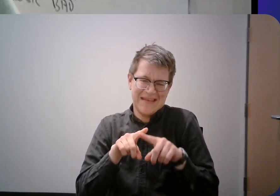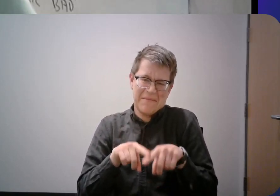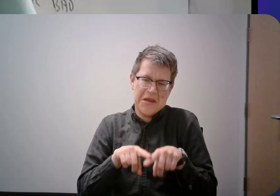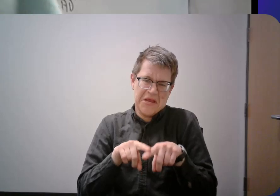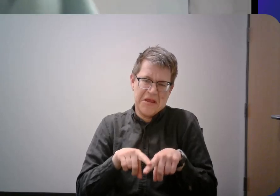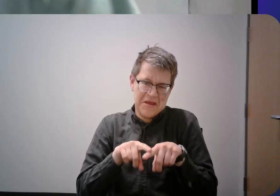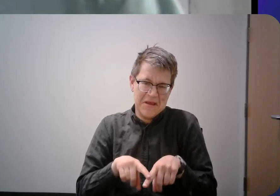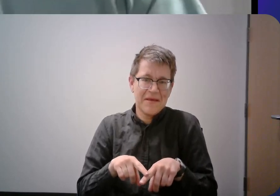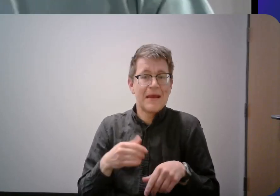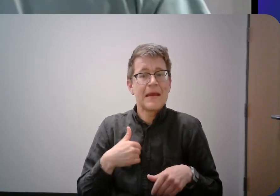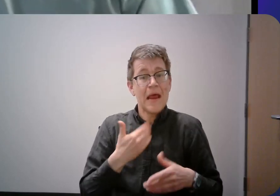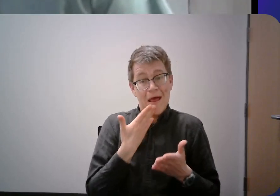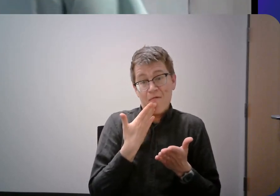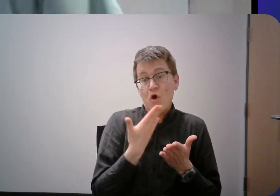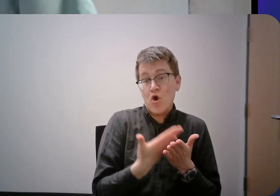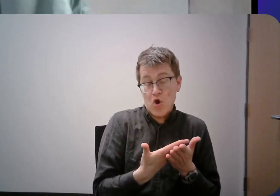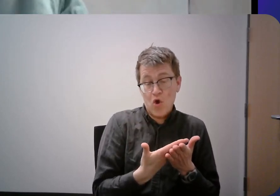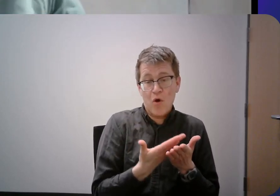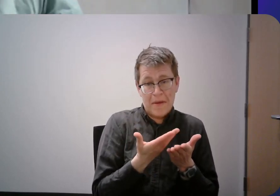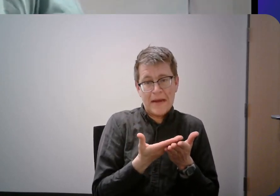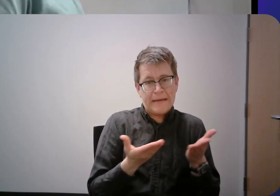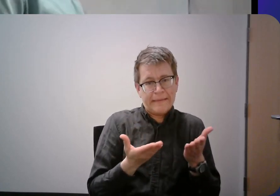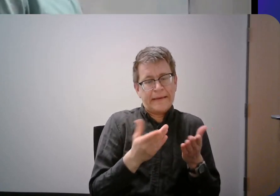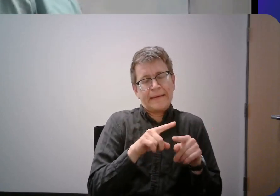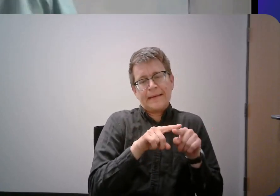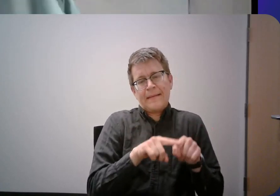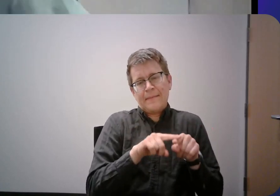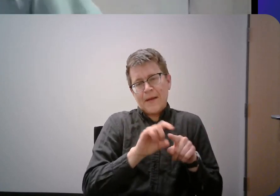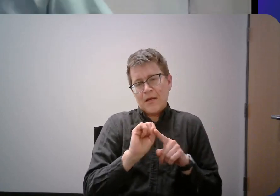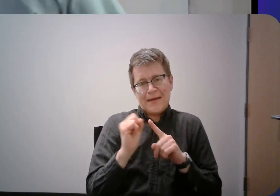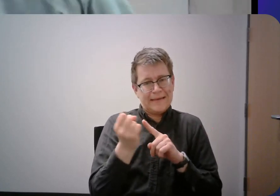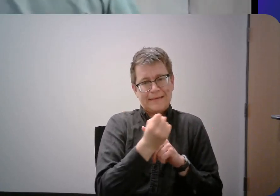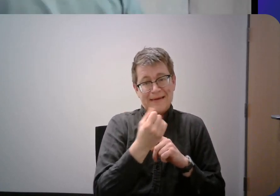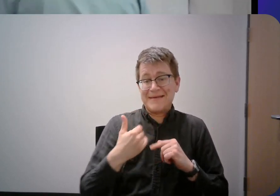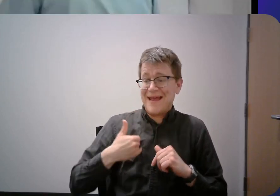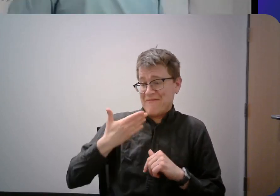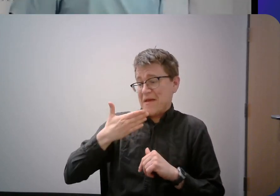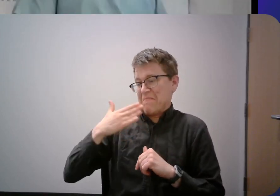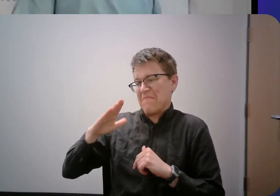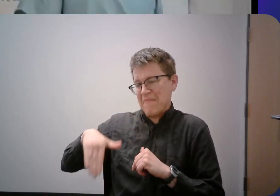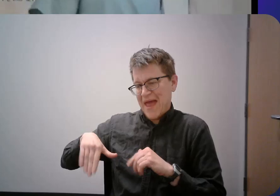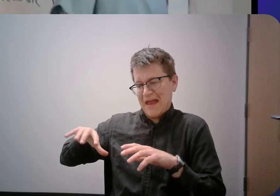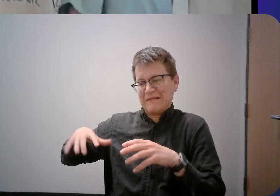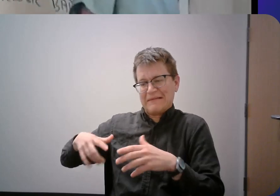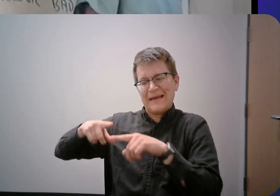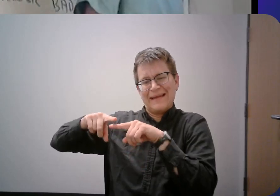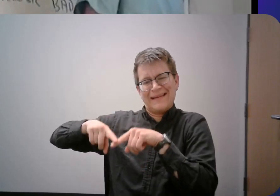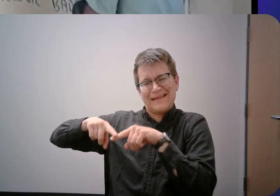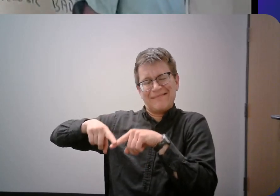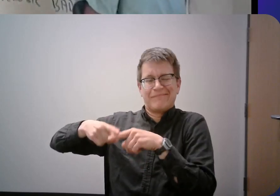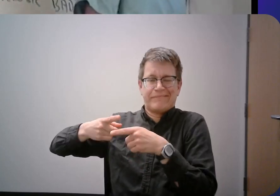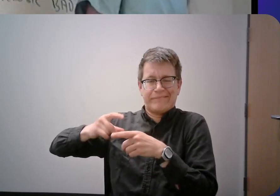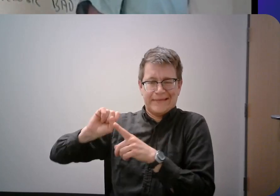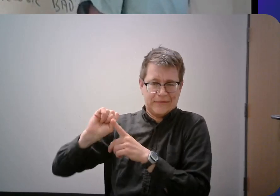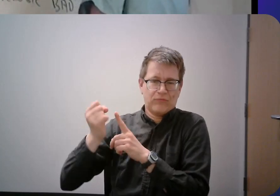Now, bad bacteria causes disease always, no matter where it is.